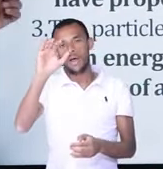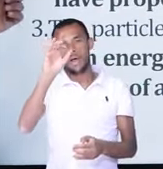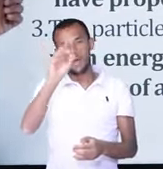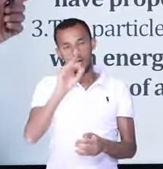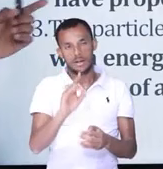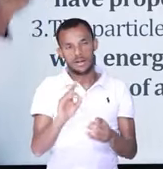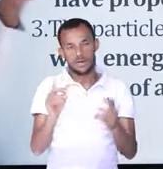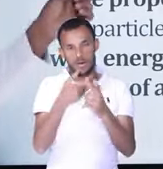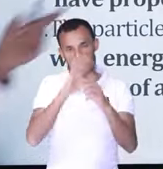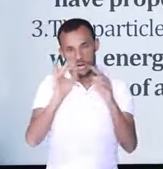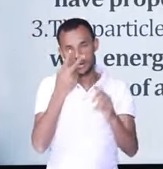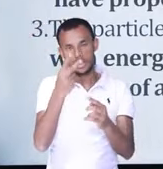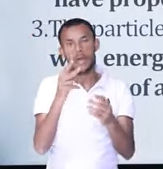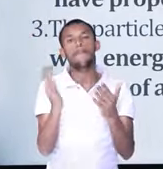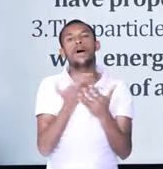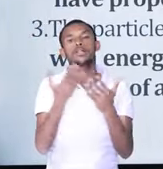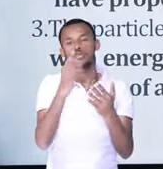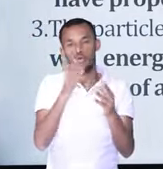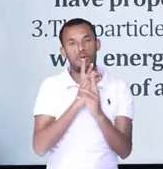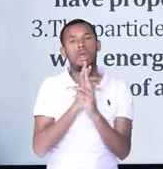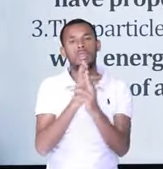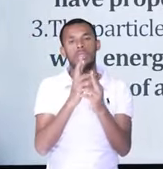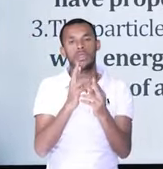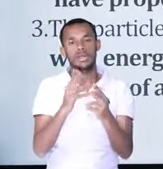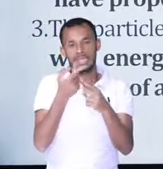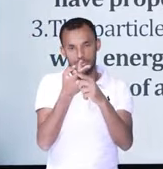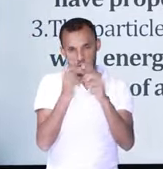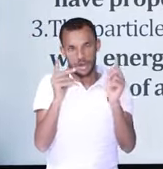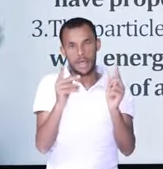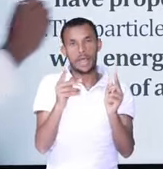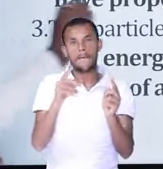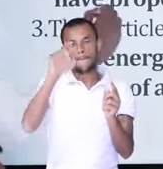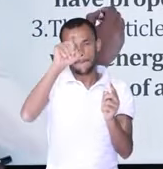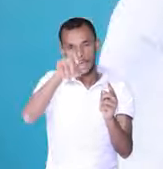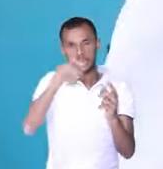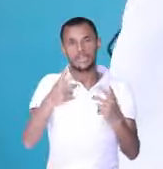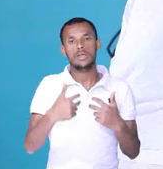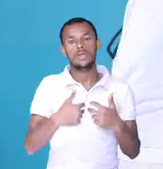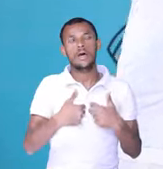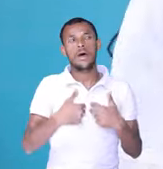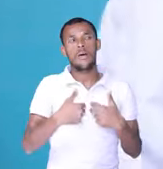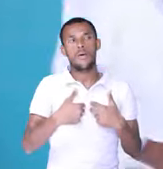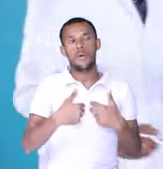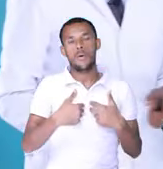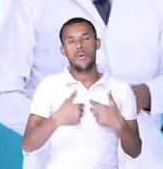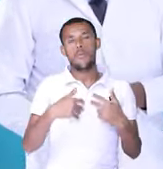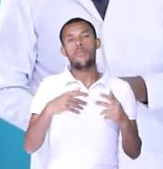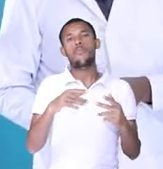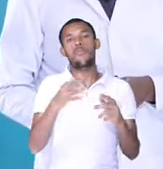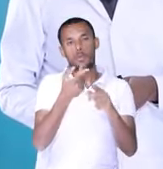The second one, the particles of the reactant species must have proper